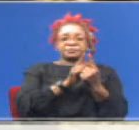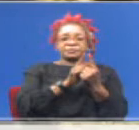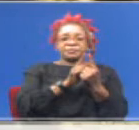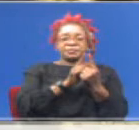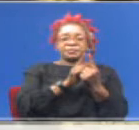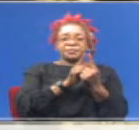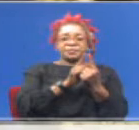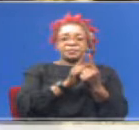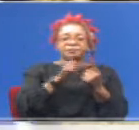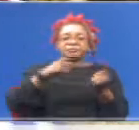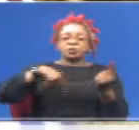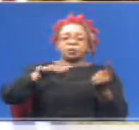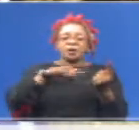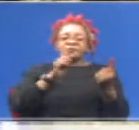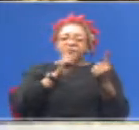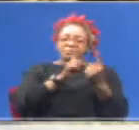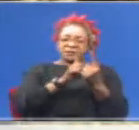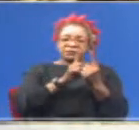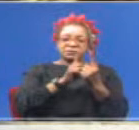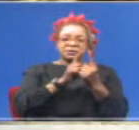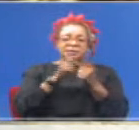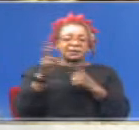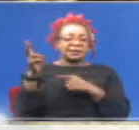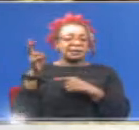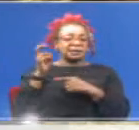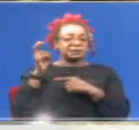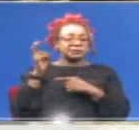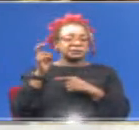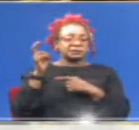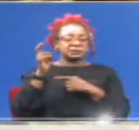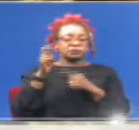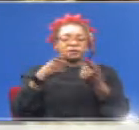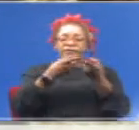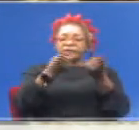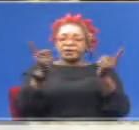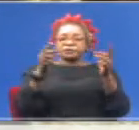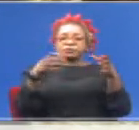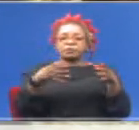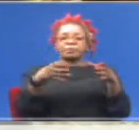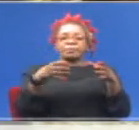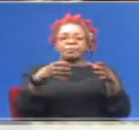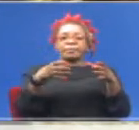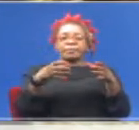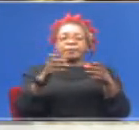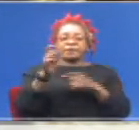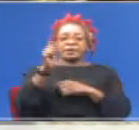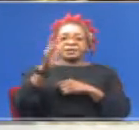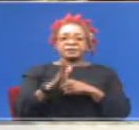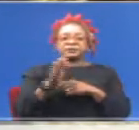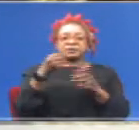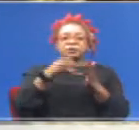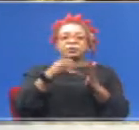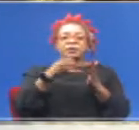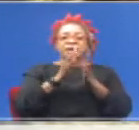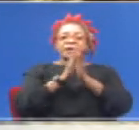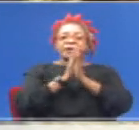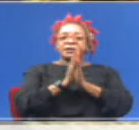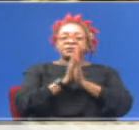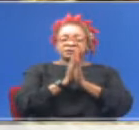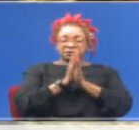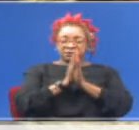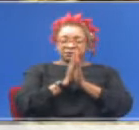We have met and listened to a diverse group of Kenyans, including religious leaders from all